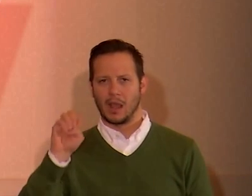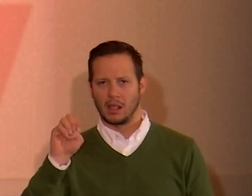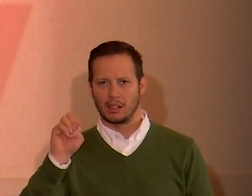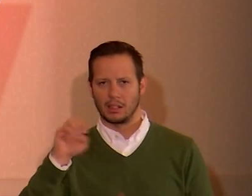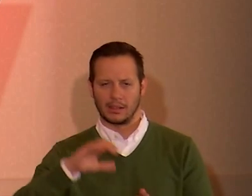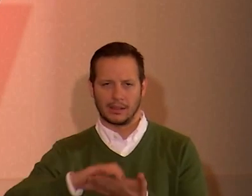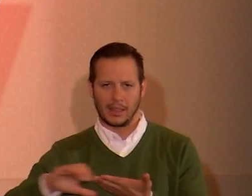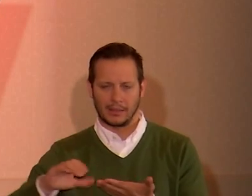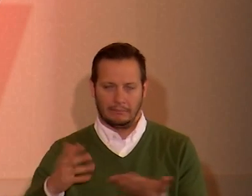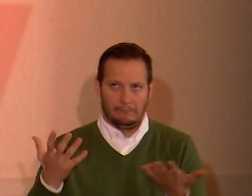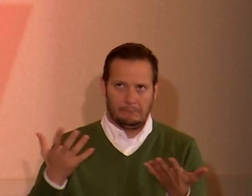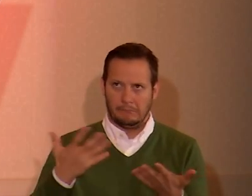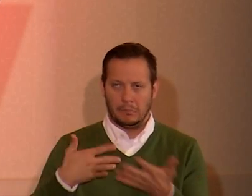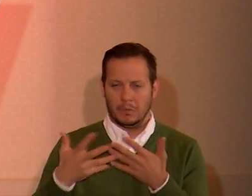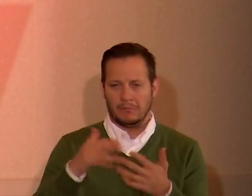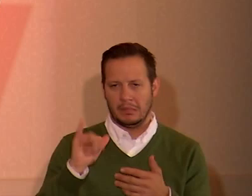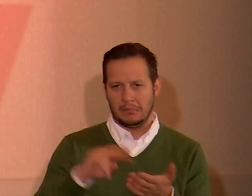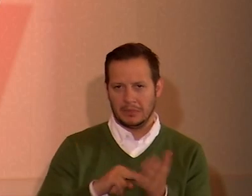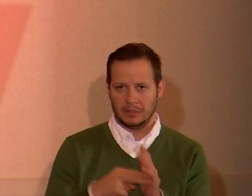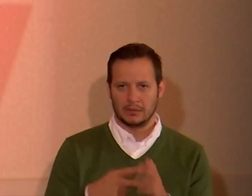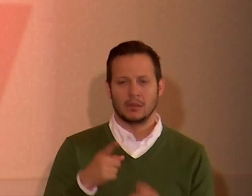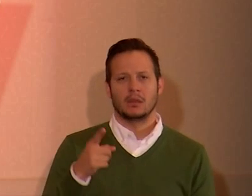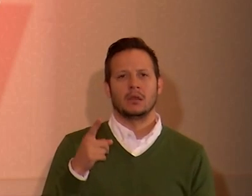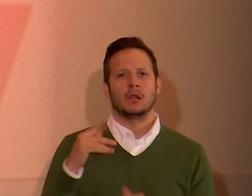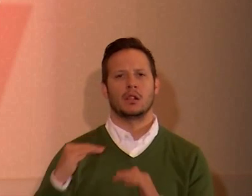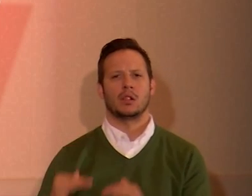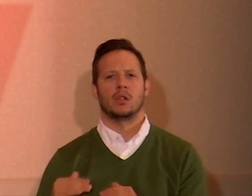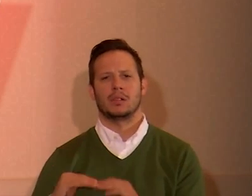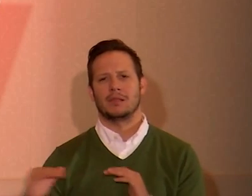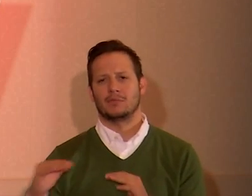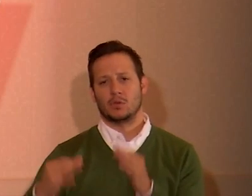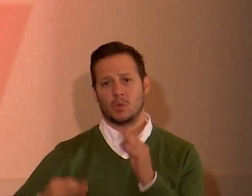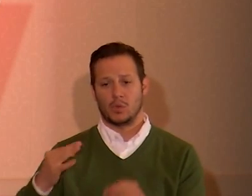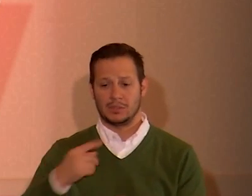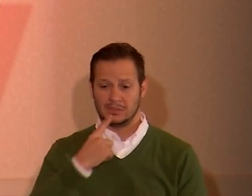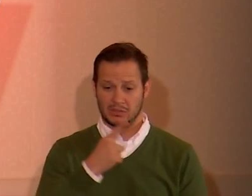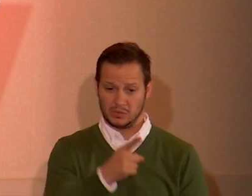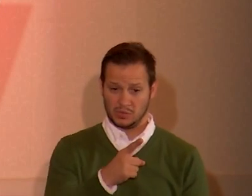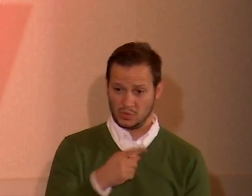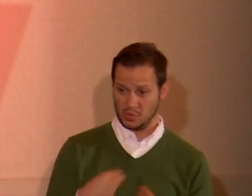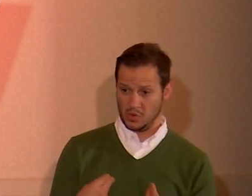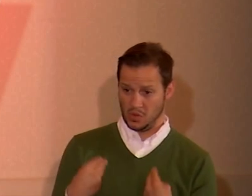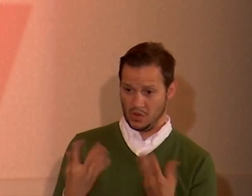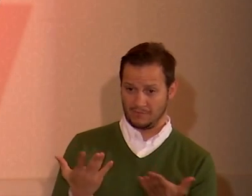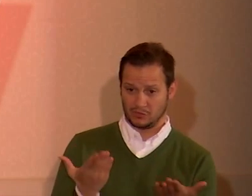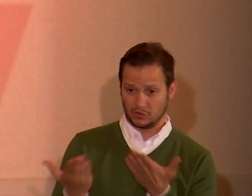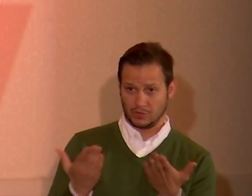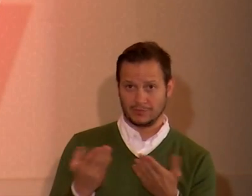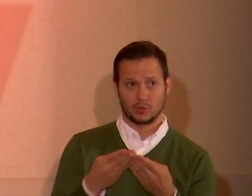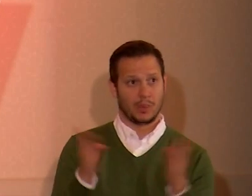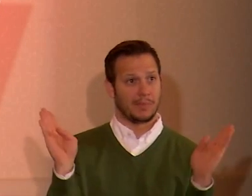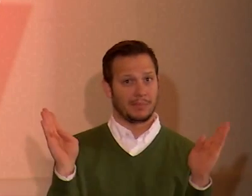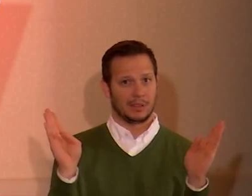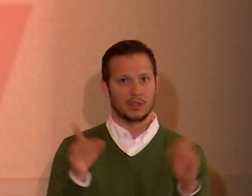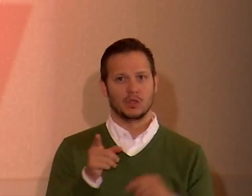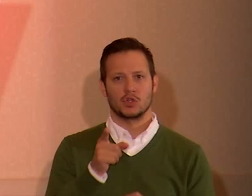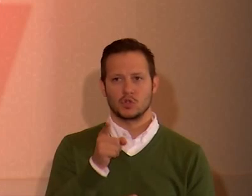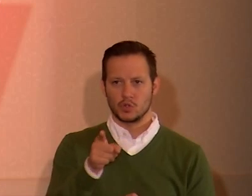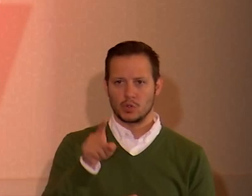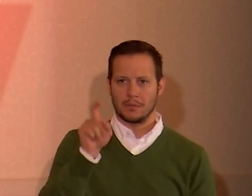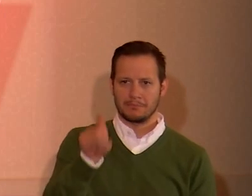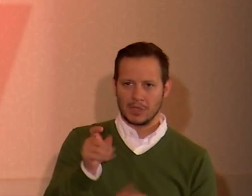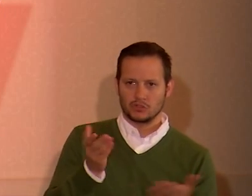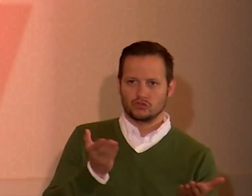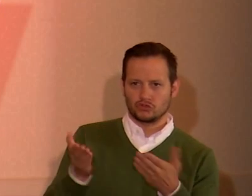is. A lower level Colorado court just ruled that if you're in the business of offering service to the public, you've got to serve